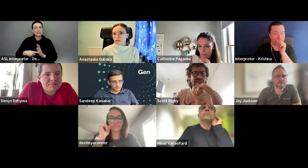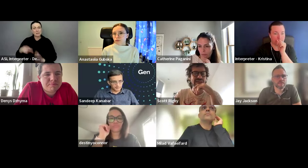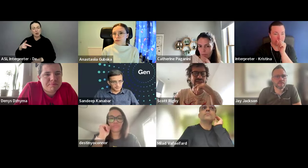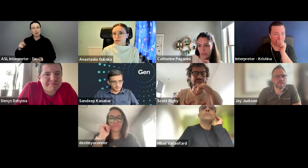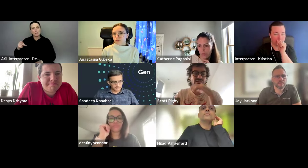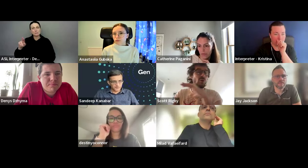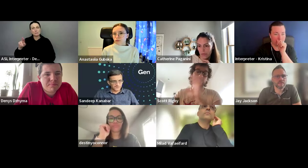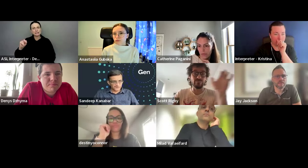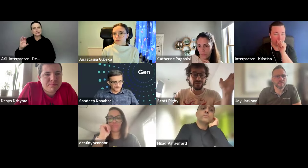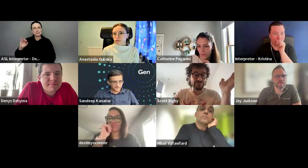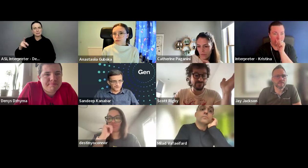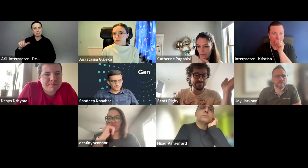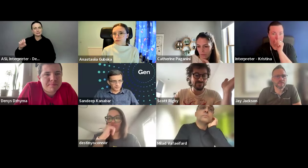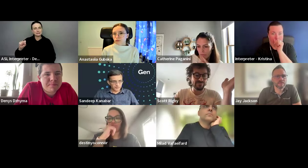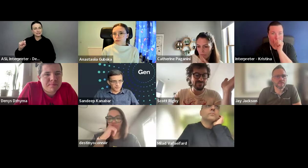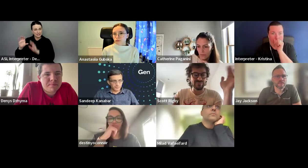team is over.